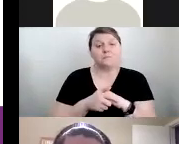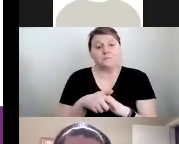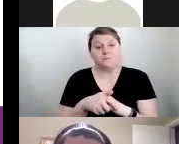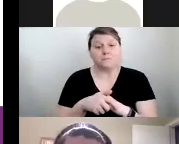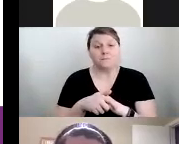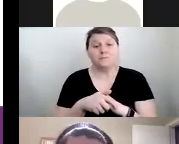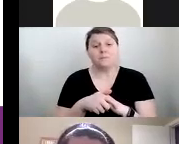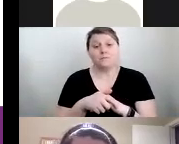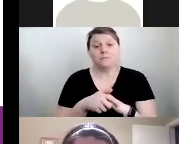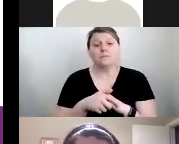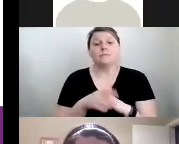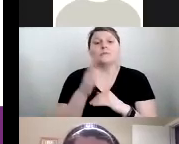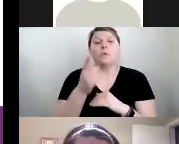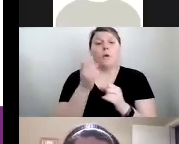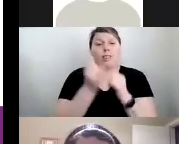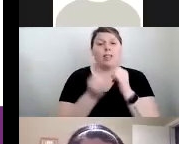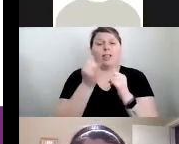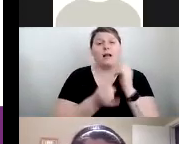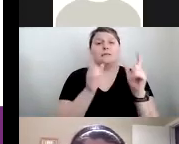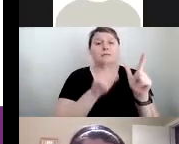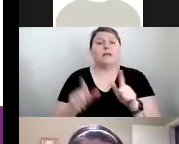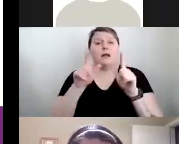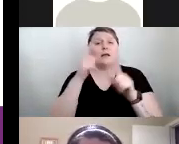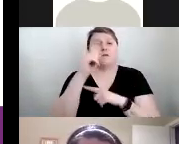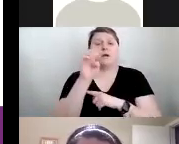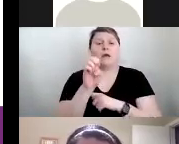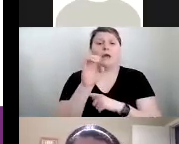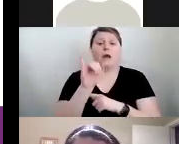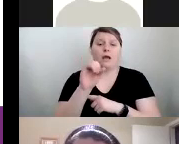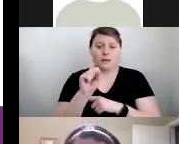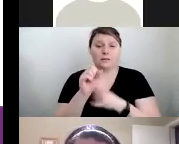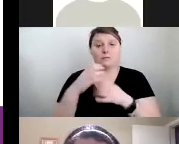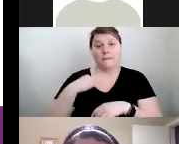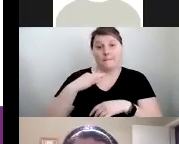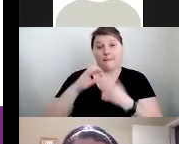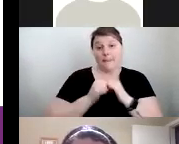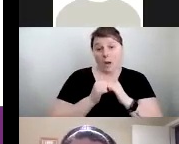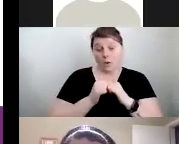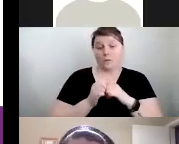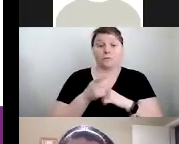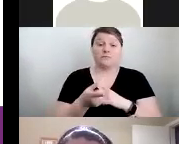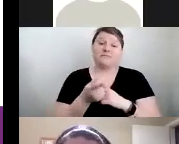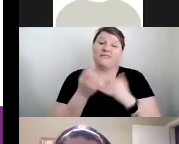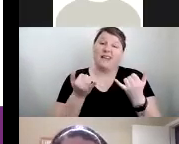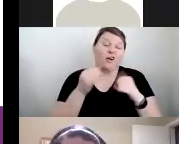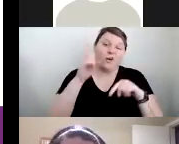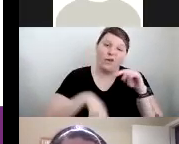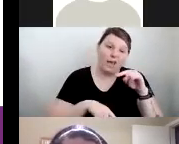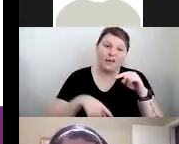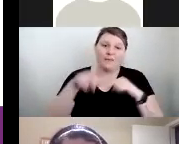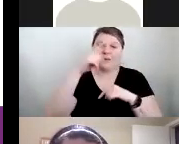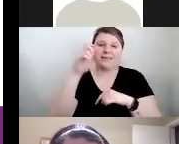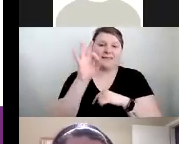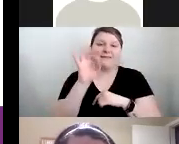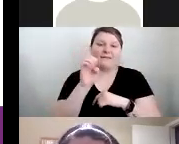So I think one final slide on EIS. So how do you apply? Currently you can't, just being the month of